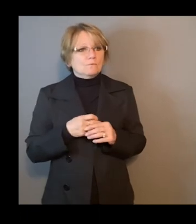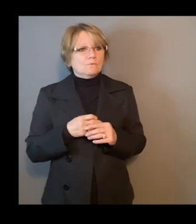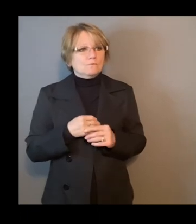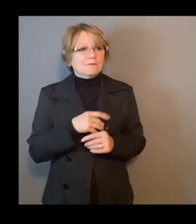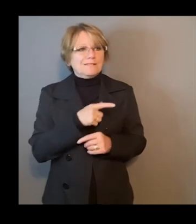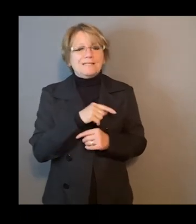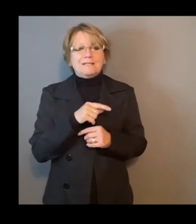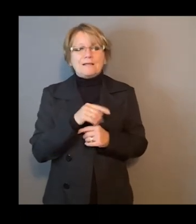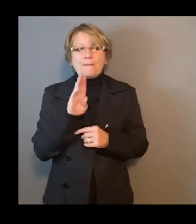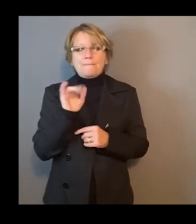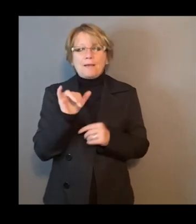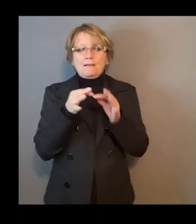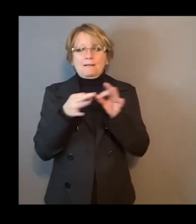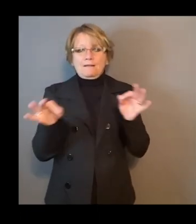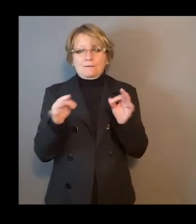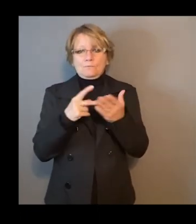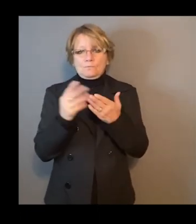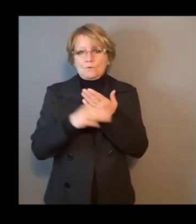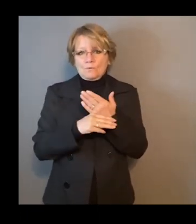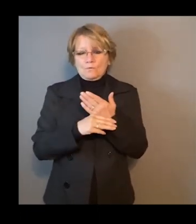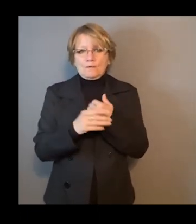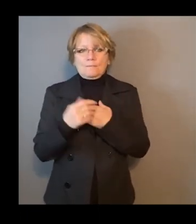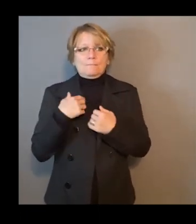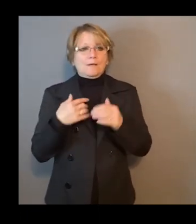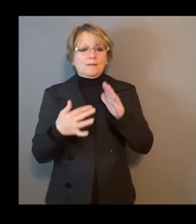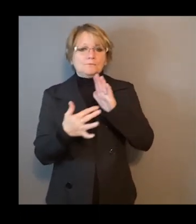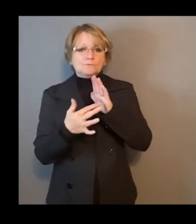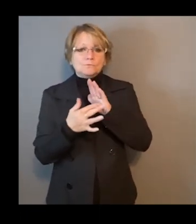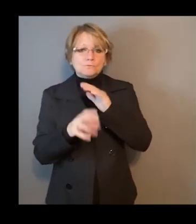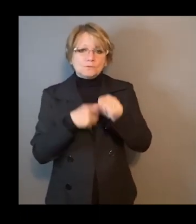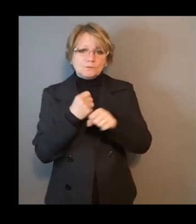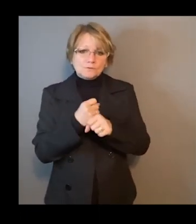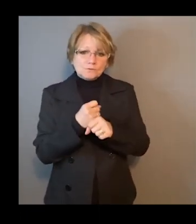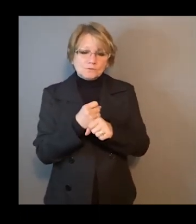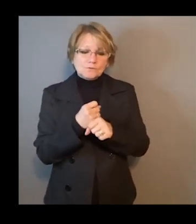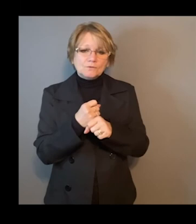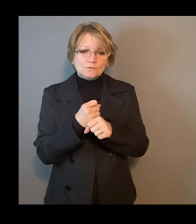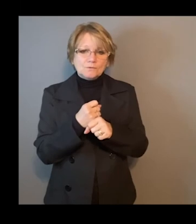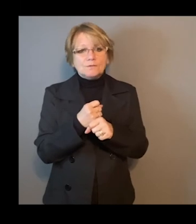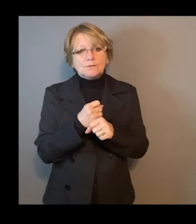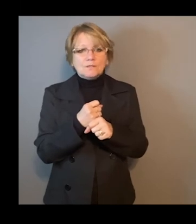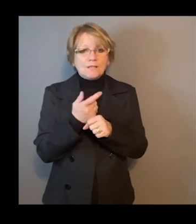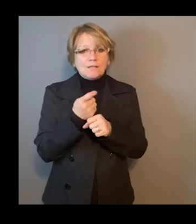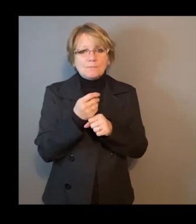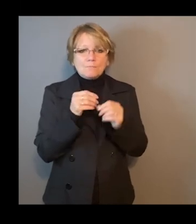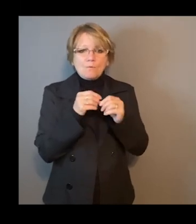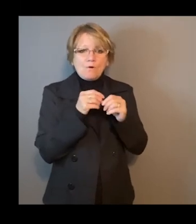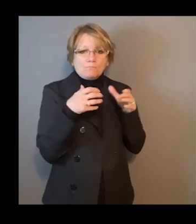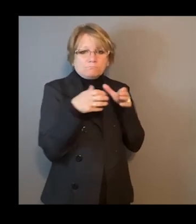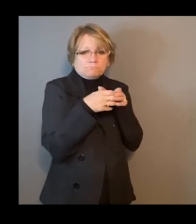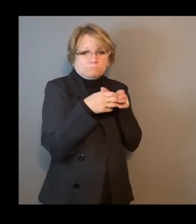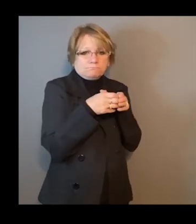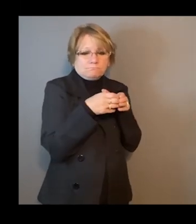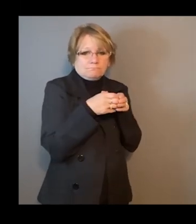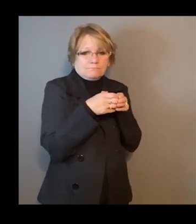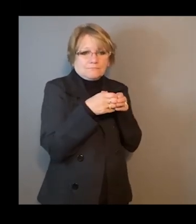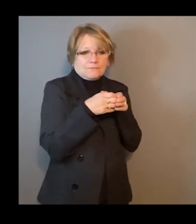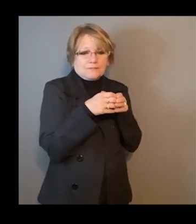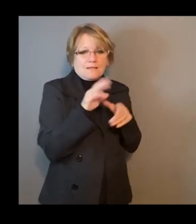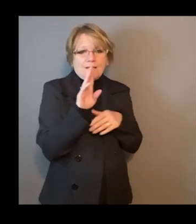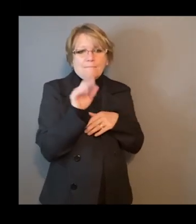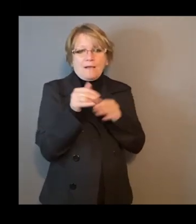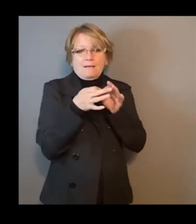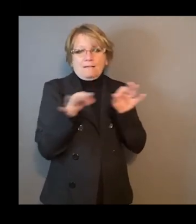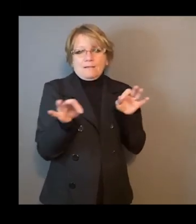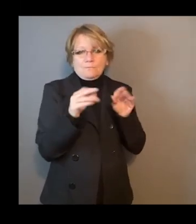I was in a bilingual program, you know, until my junior year. So we were kind of sheltered, right? So when you're in a bilingual